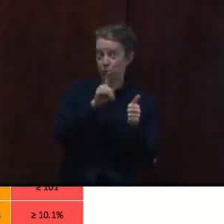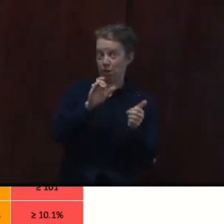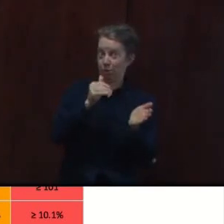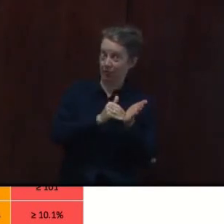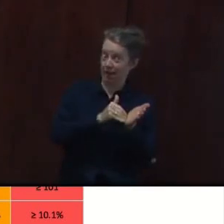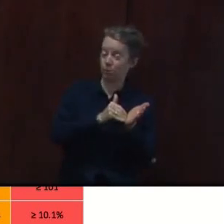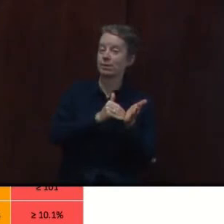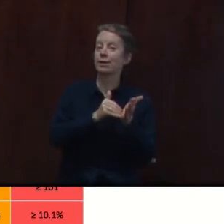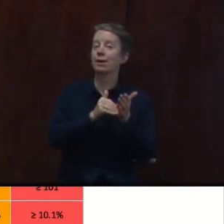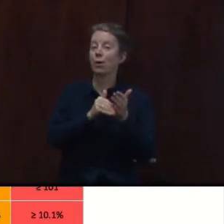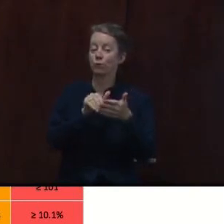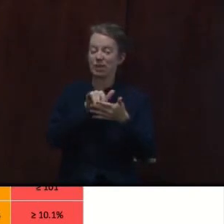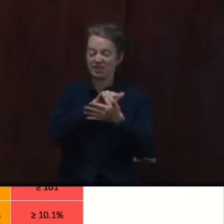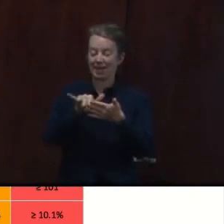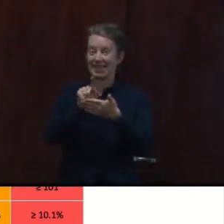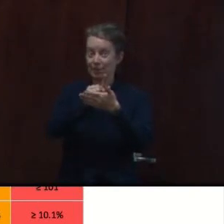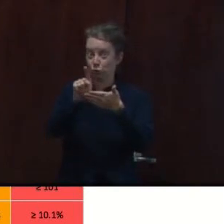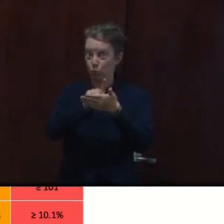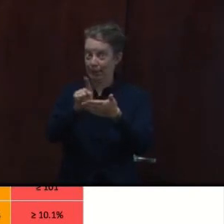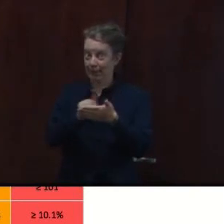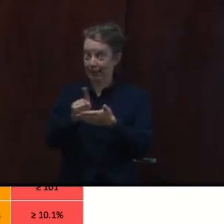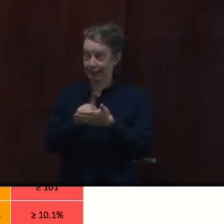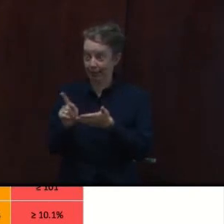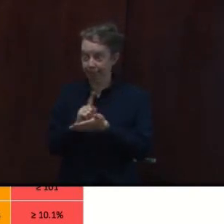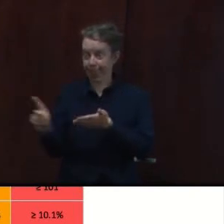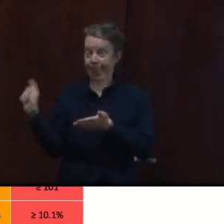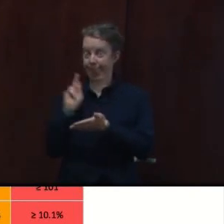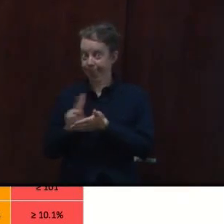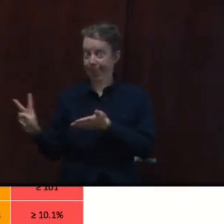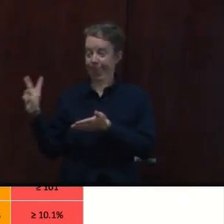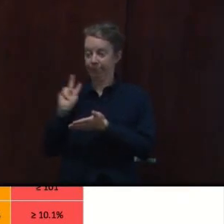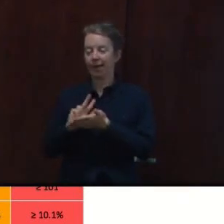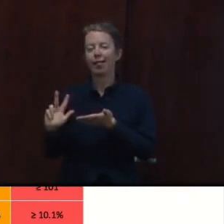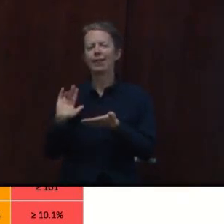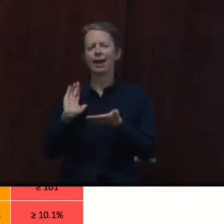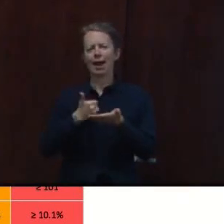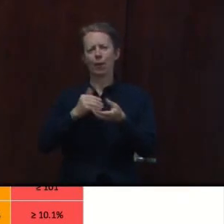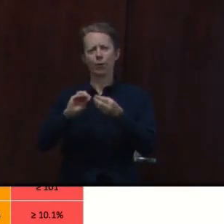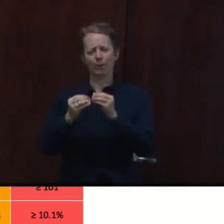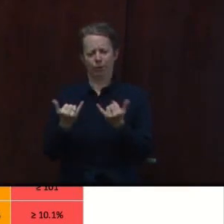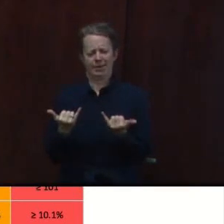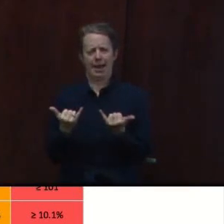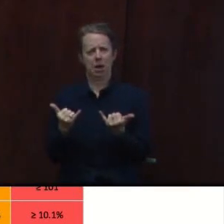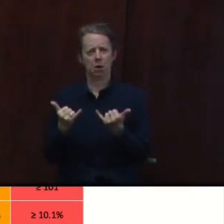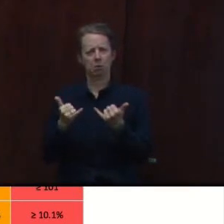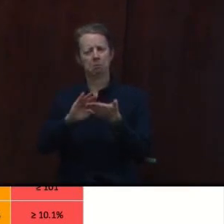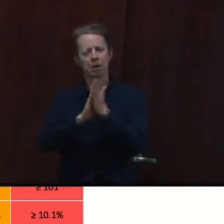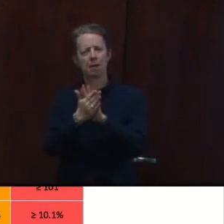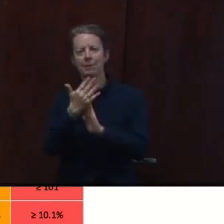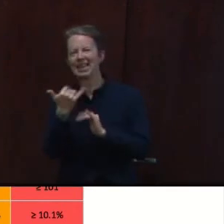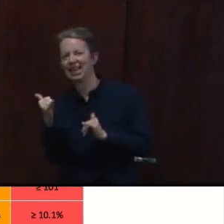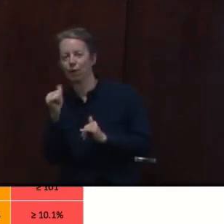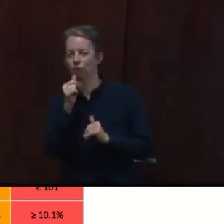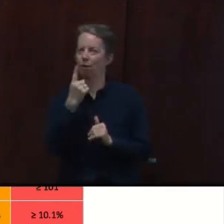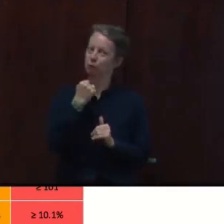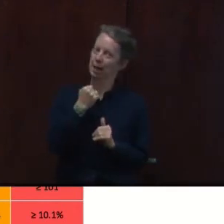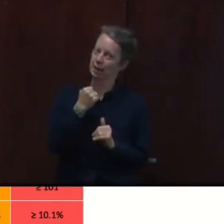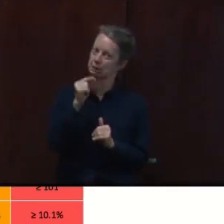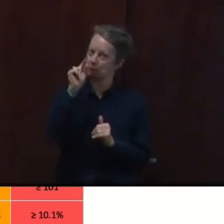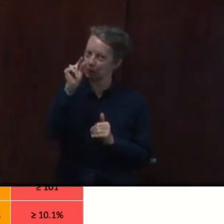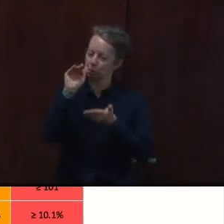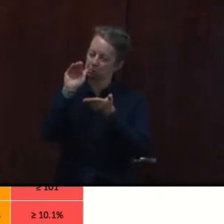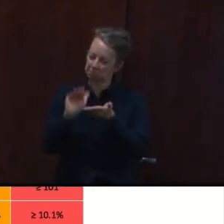population from week to week, that indicator is actually coming into the yellow, so we did see a decrease. We saw the